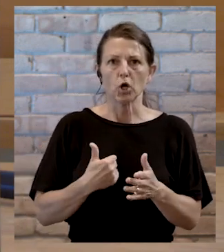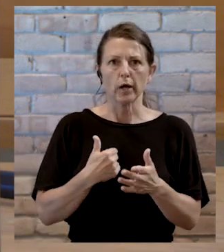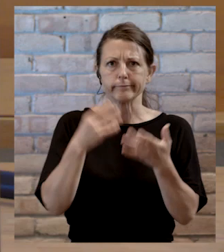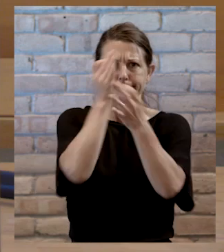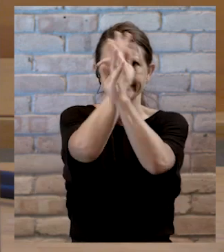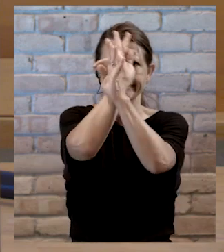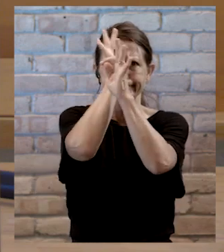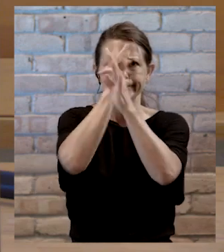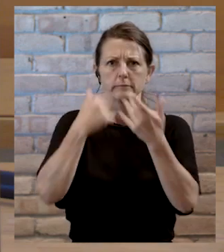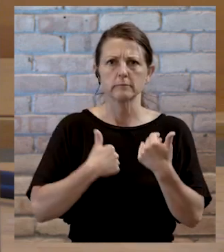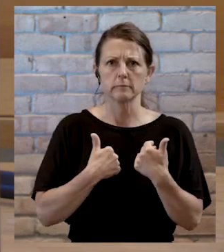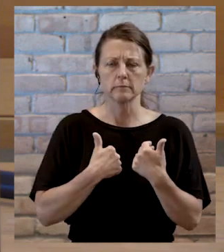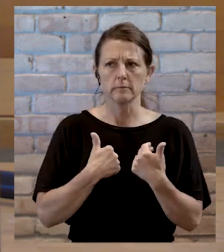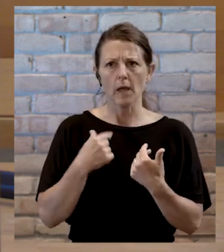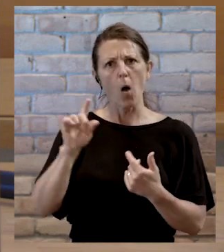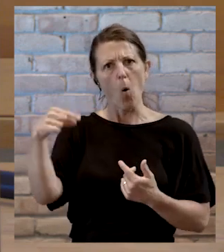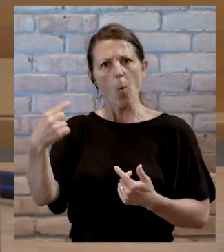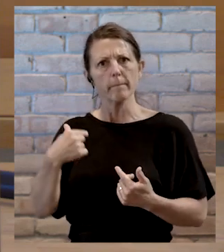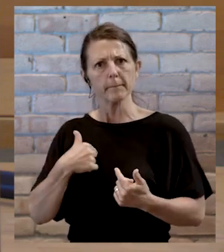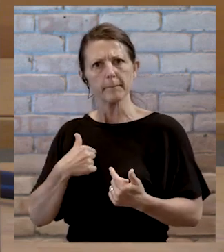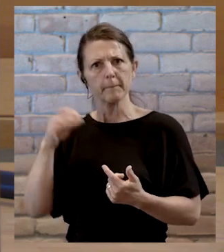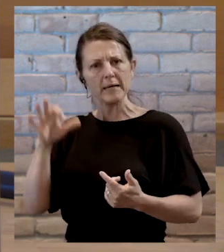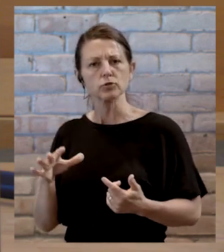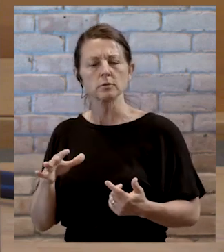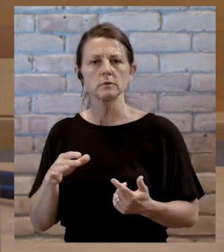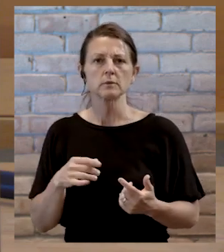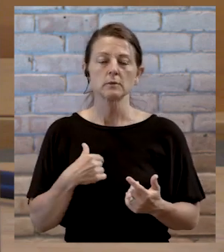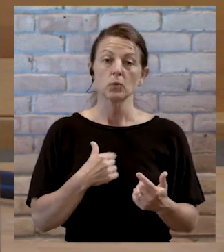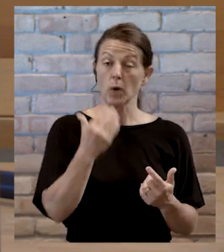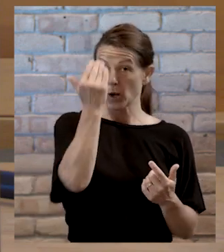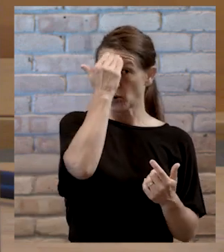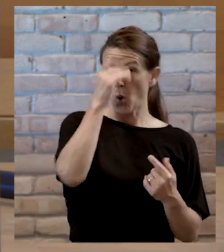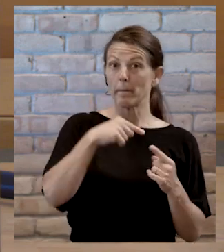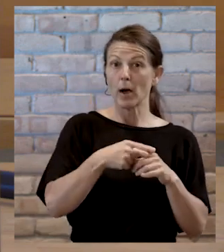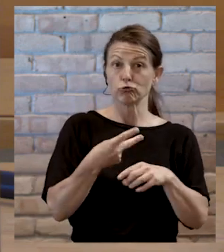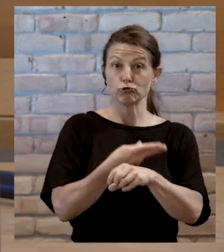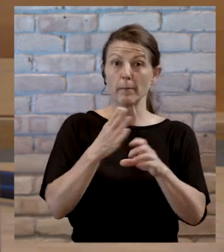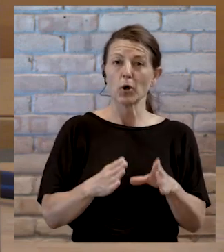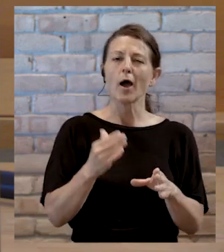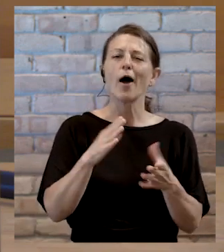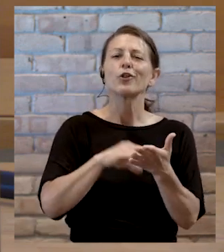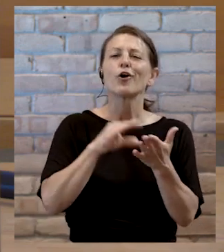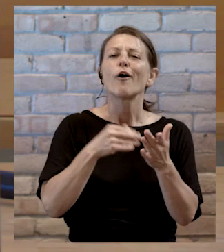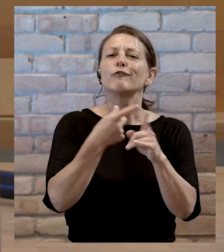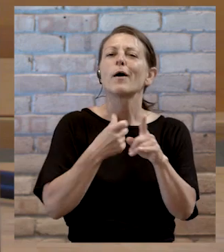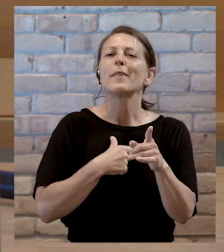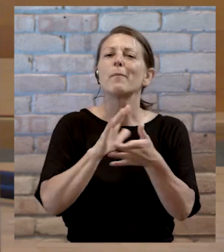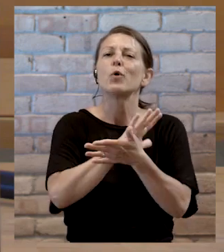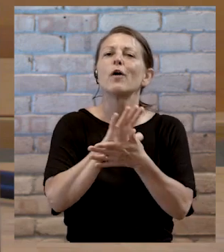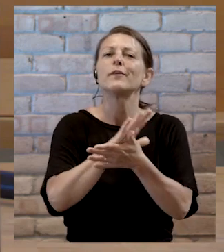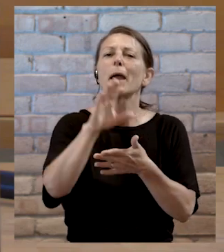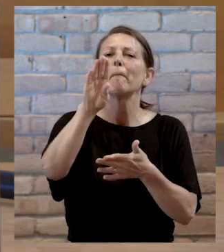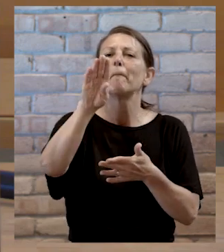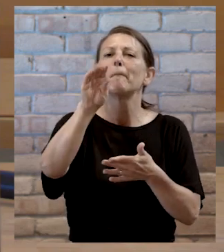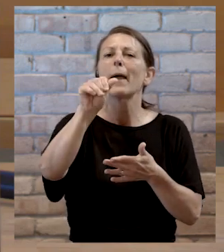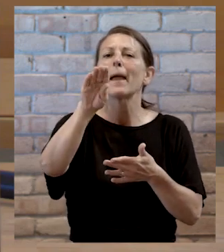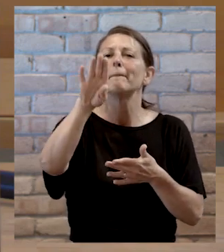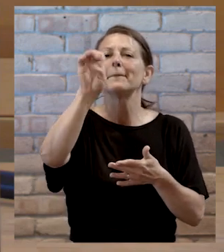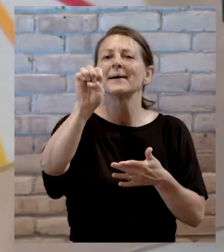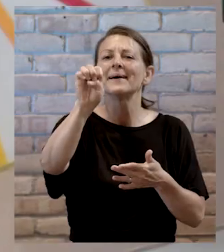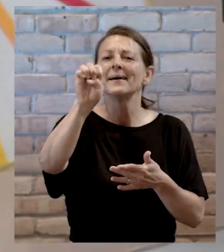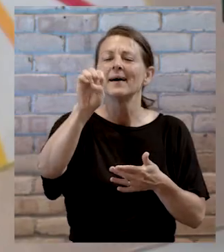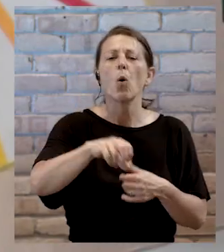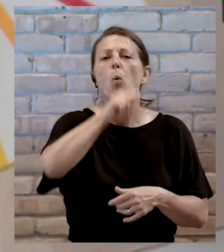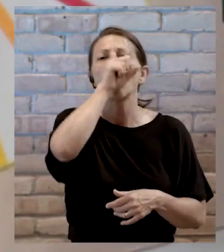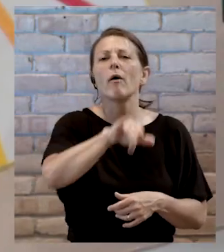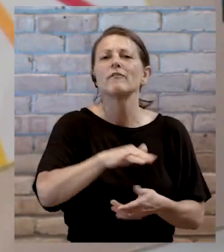being a pastor. What I do know about shepherding, I learned from the kids' movie Babe. And I love the movie Babe, and every time I watch